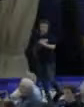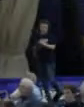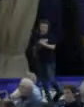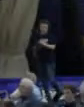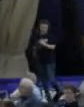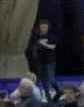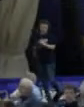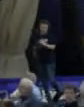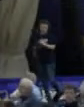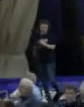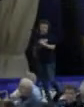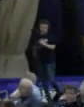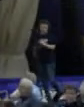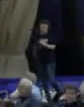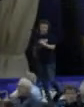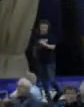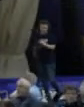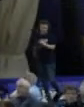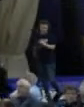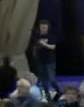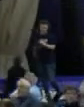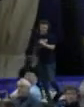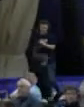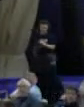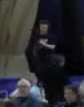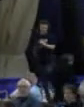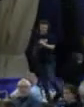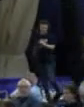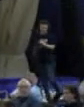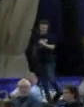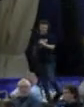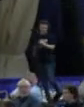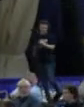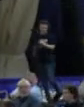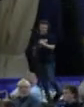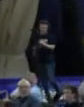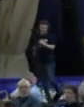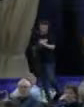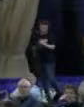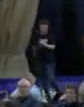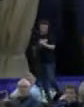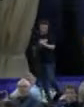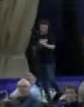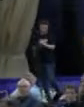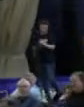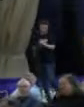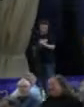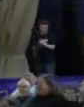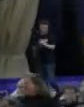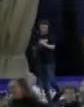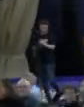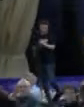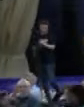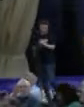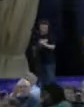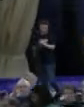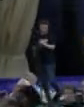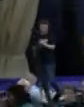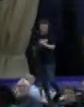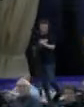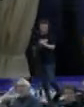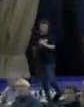person zaniah person Lizzie Stark Julie Stafford and Josie Vargas if everybody